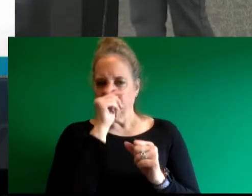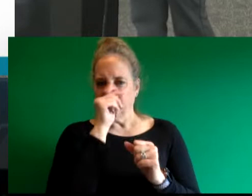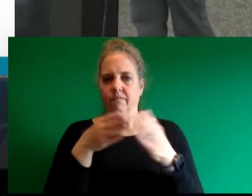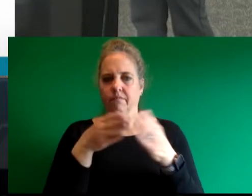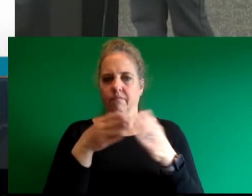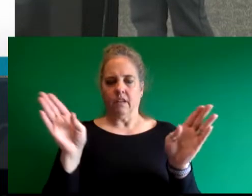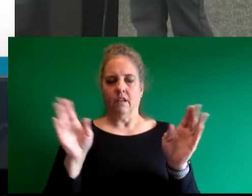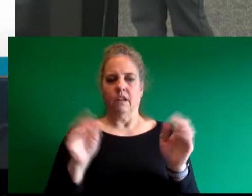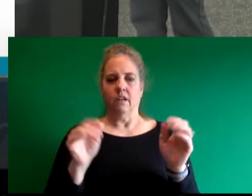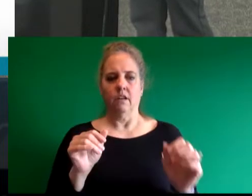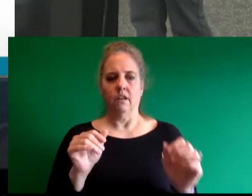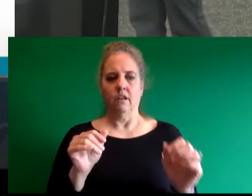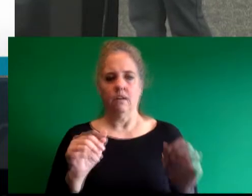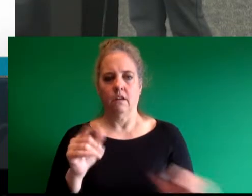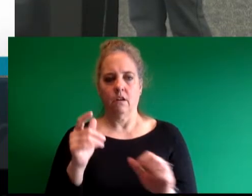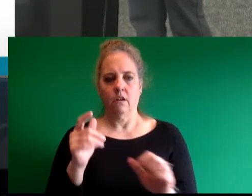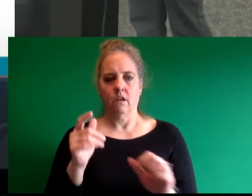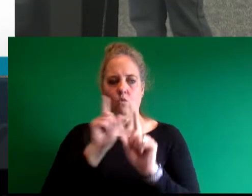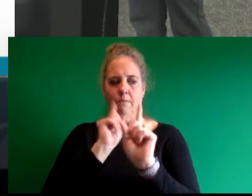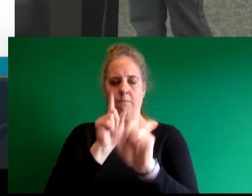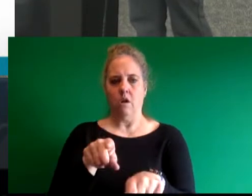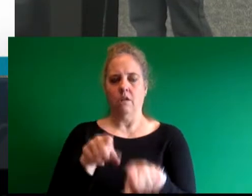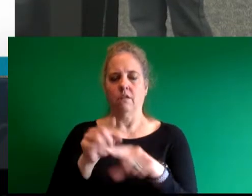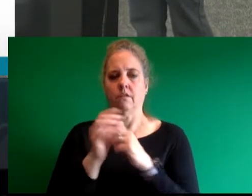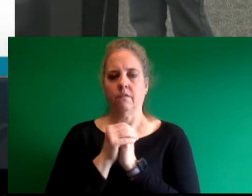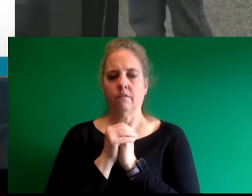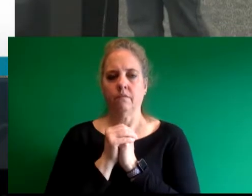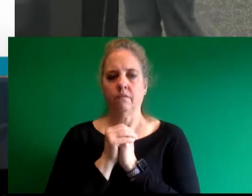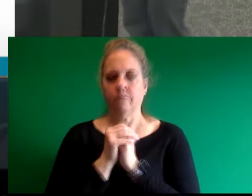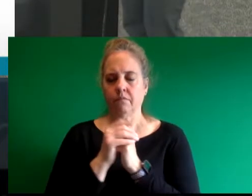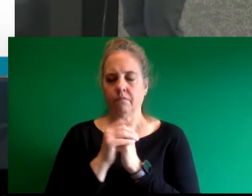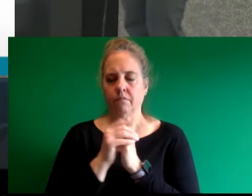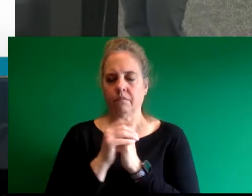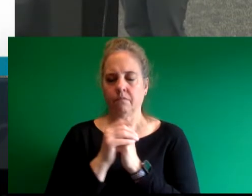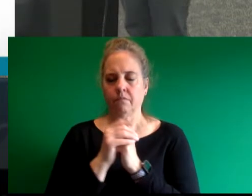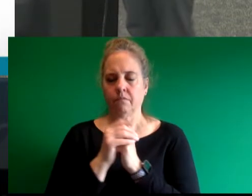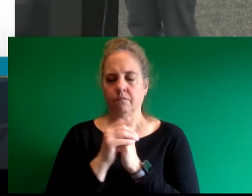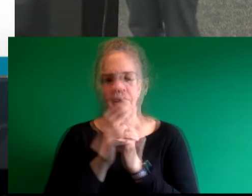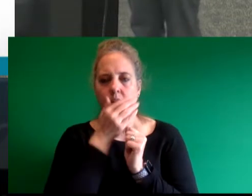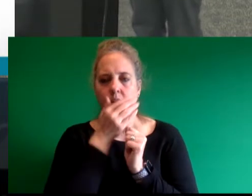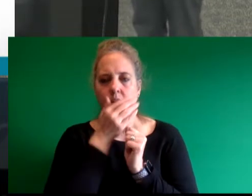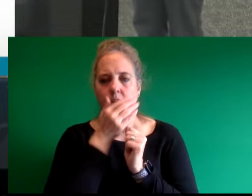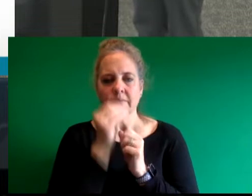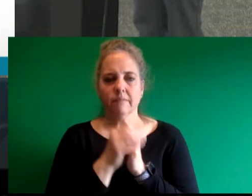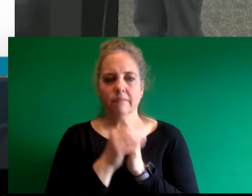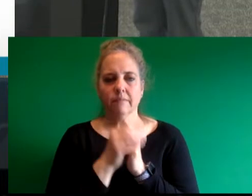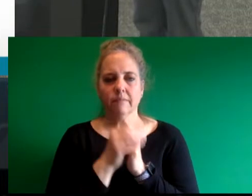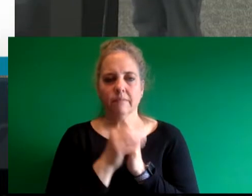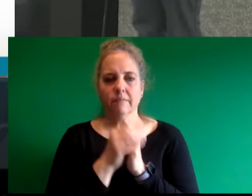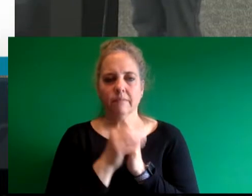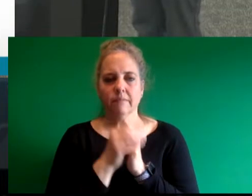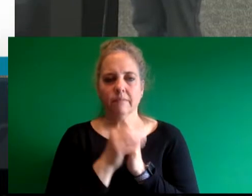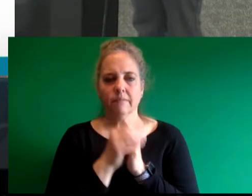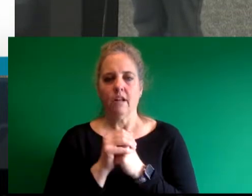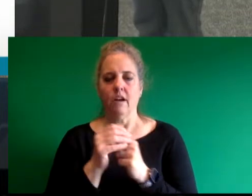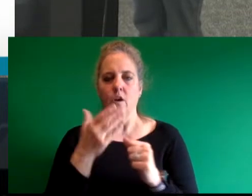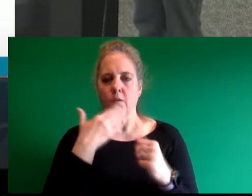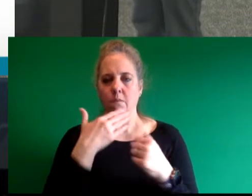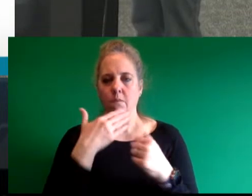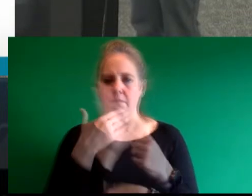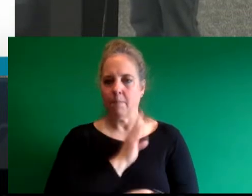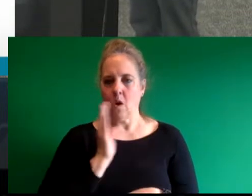Up is on. Yeah, oh, up is on. Okay. Good morning, Board of Health. Samantha Montminy, Budget Supervisor, okay. Health and